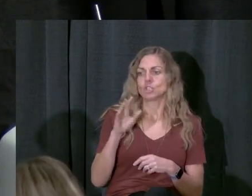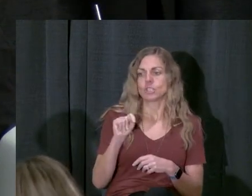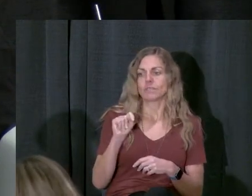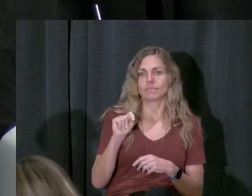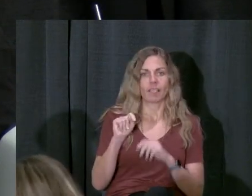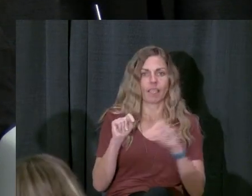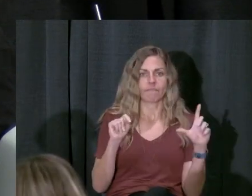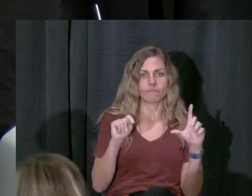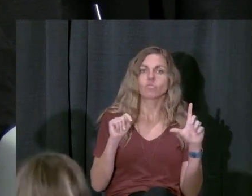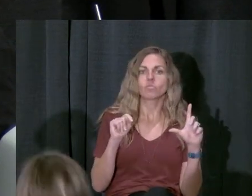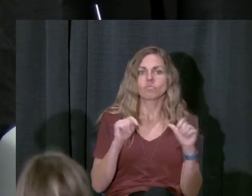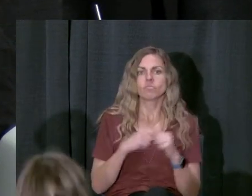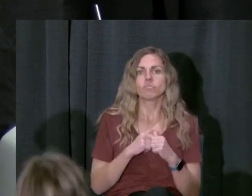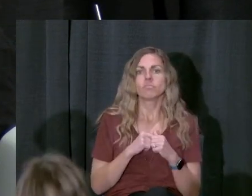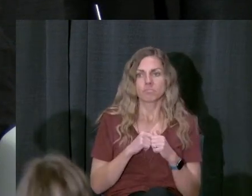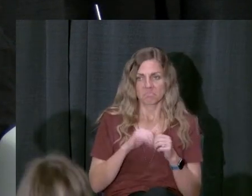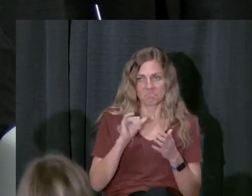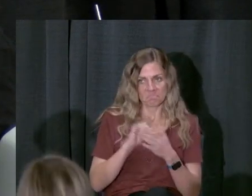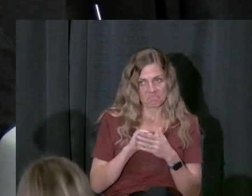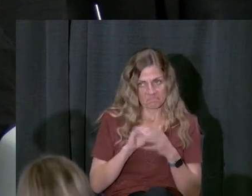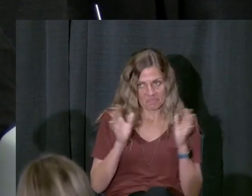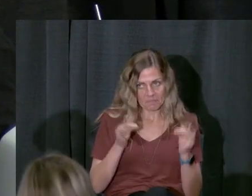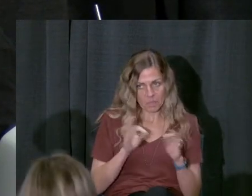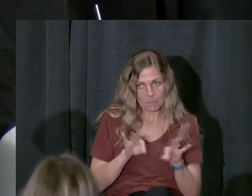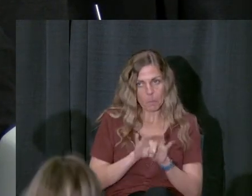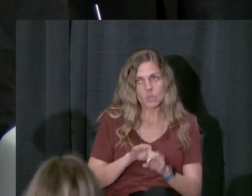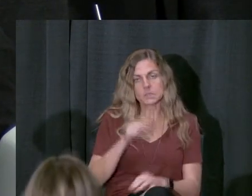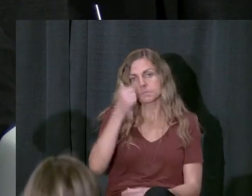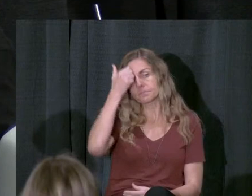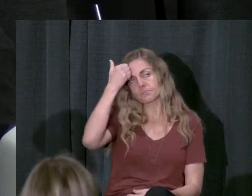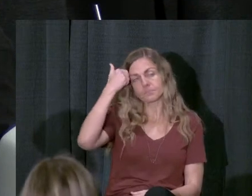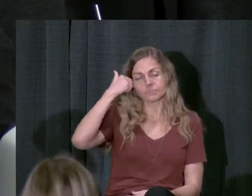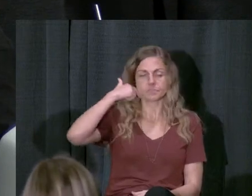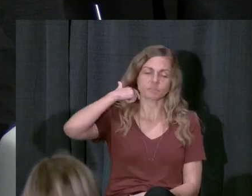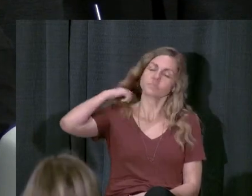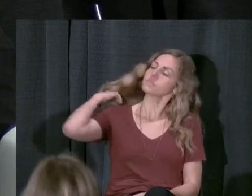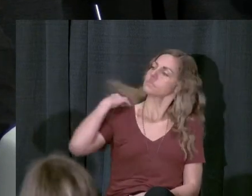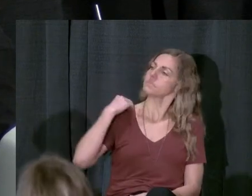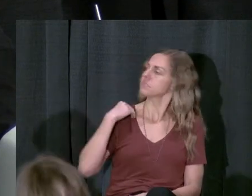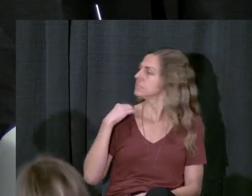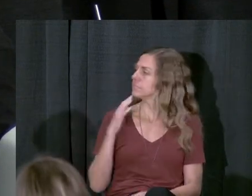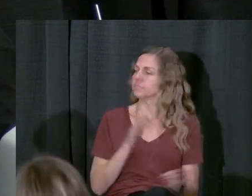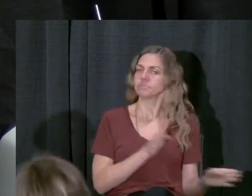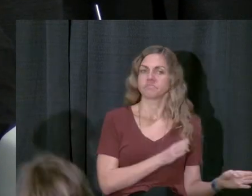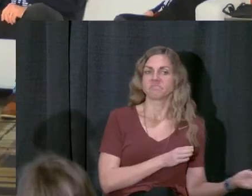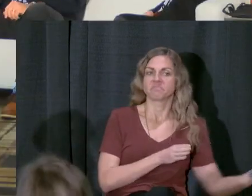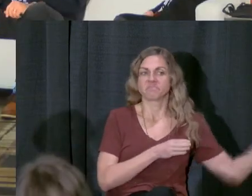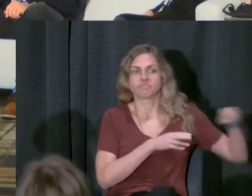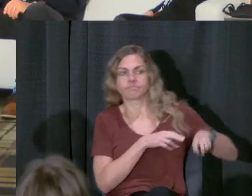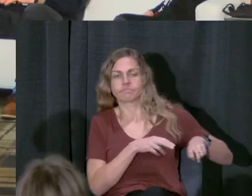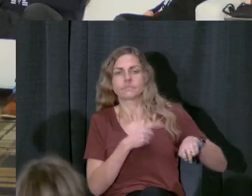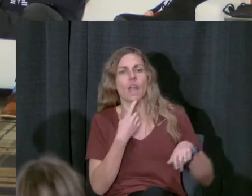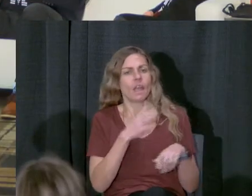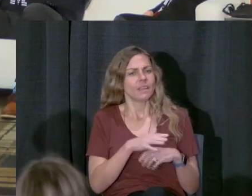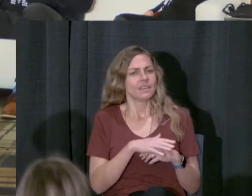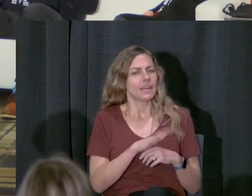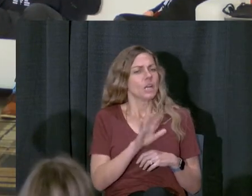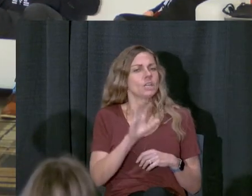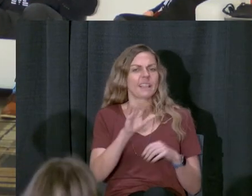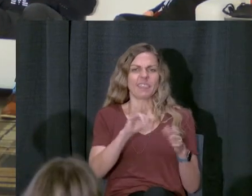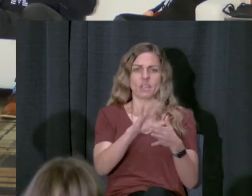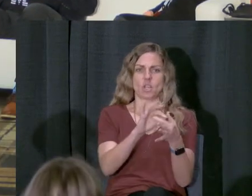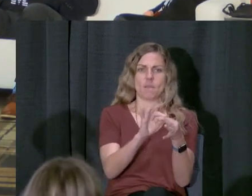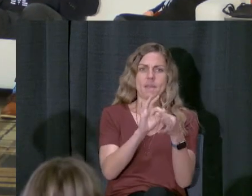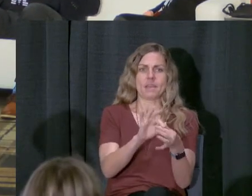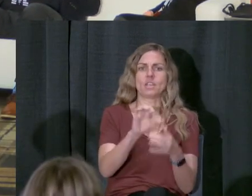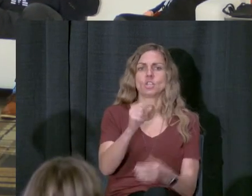is important. Just to comment on that, the shift left. So we